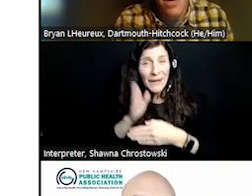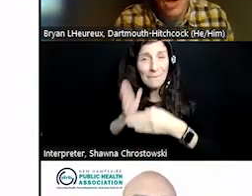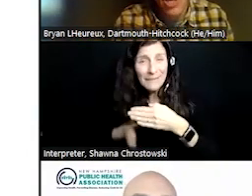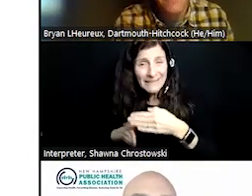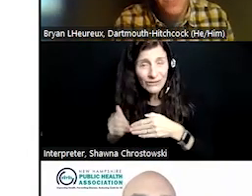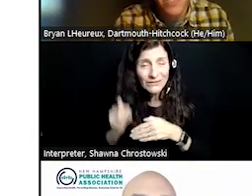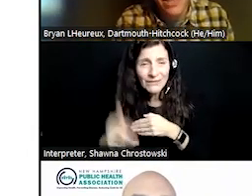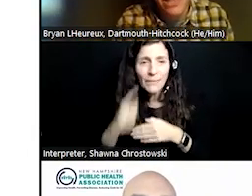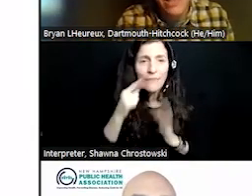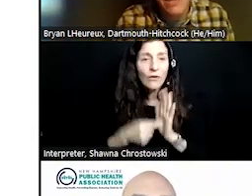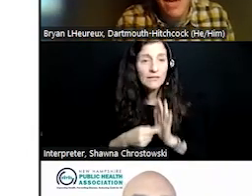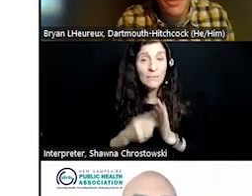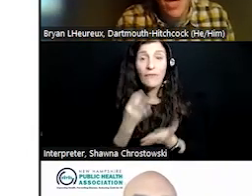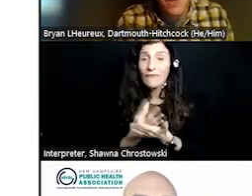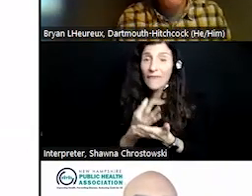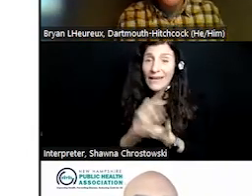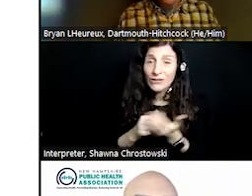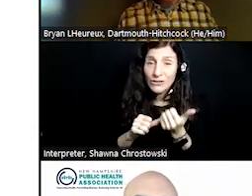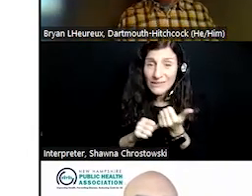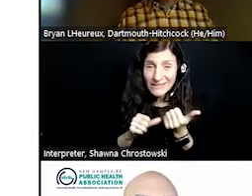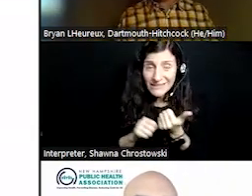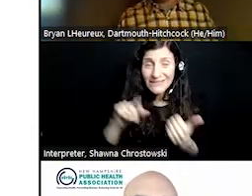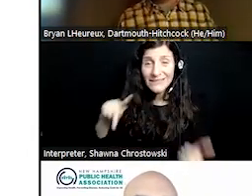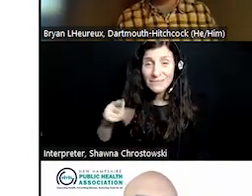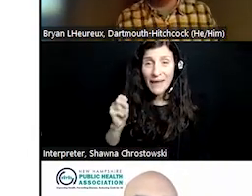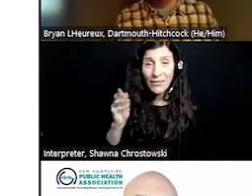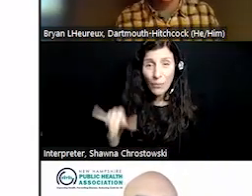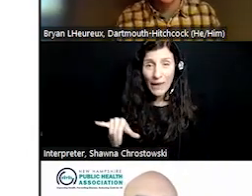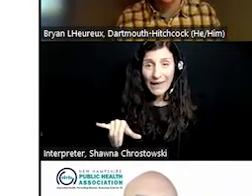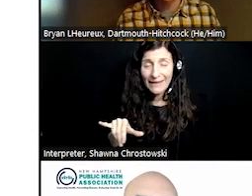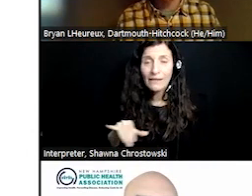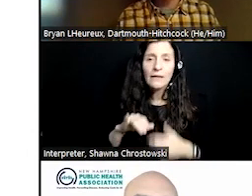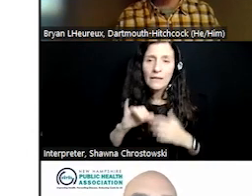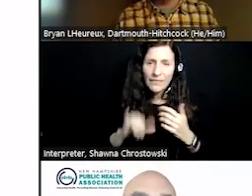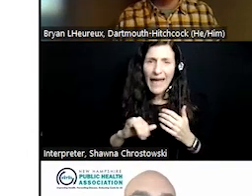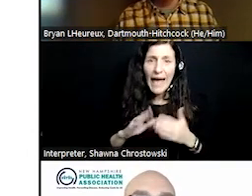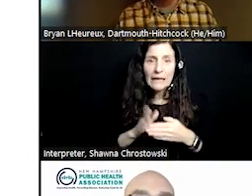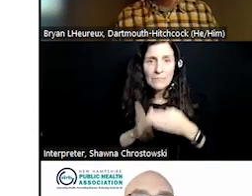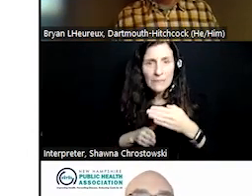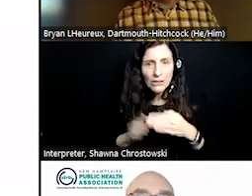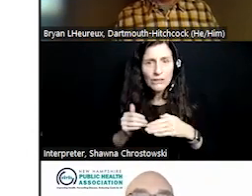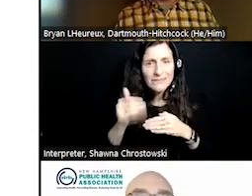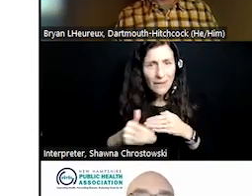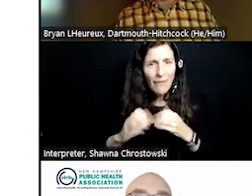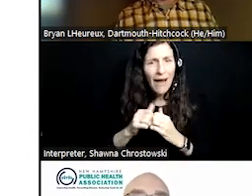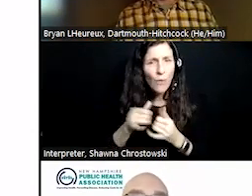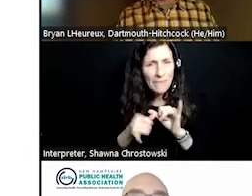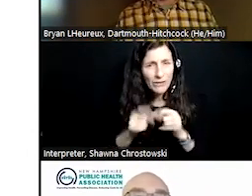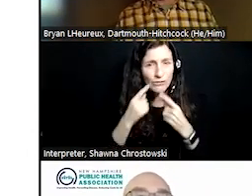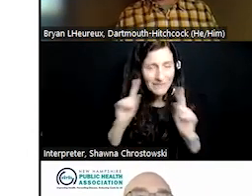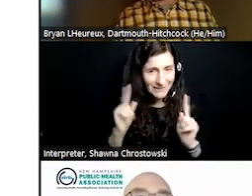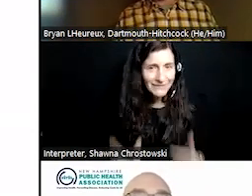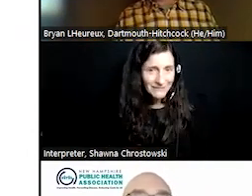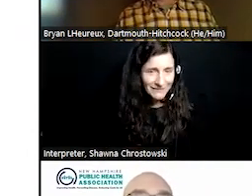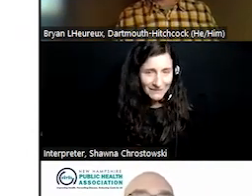have a financial assistance pathway. That completion step is what we use to measure success.